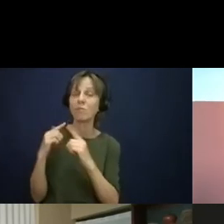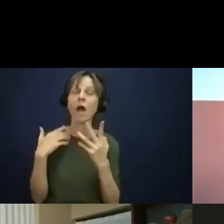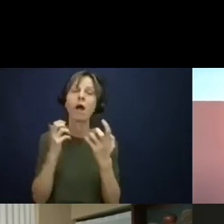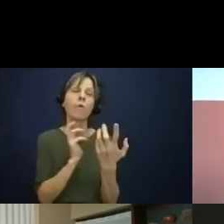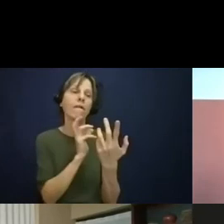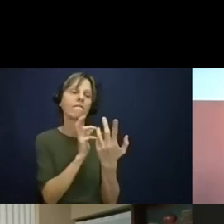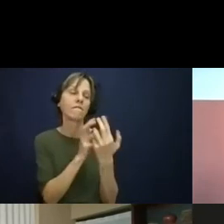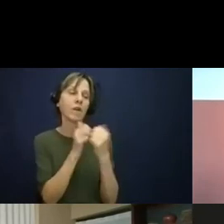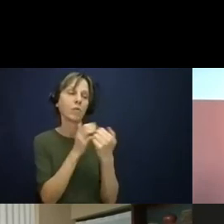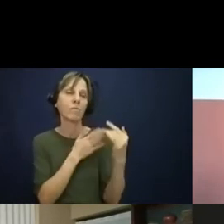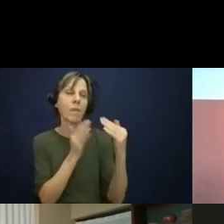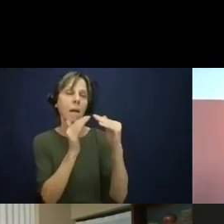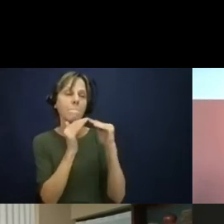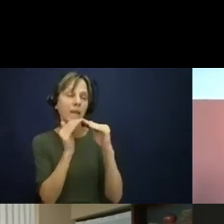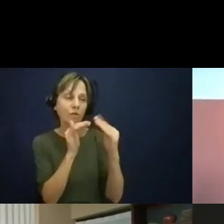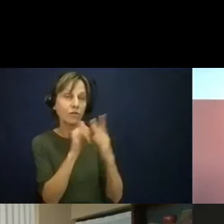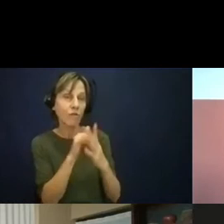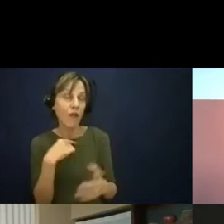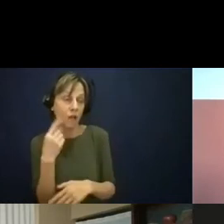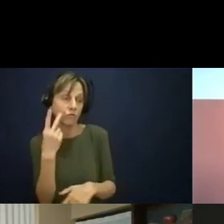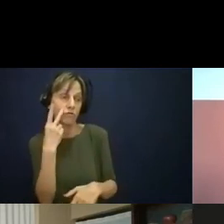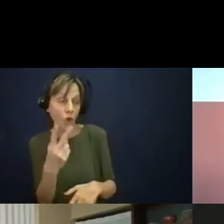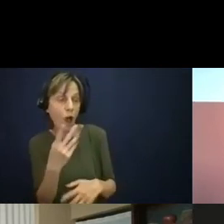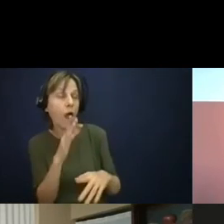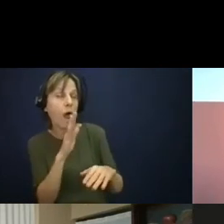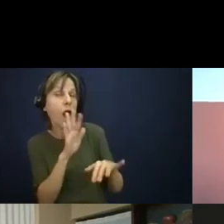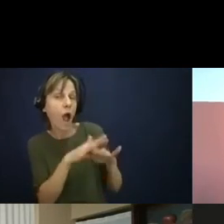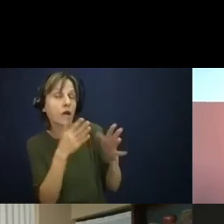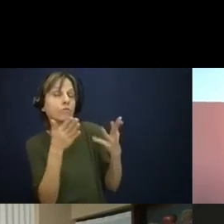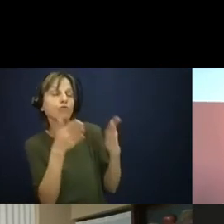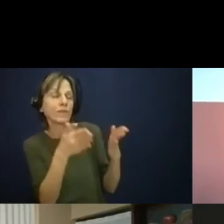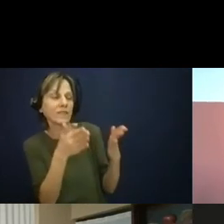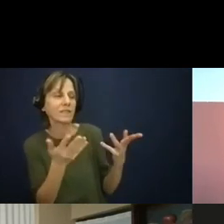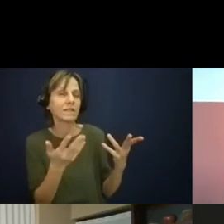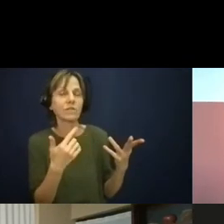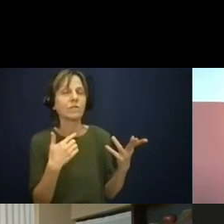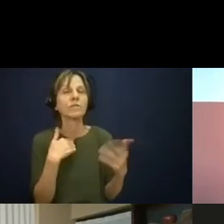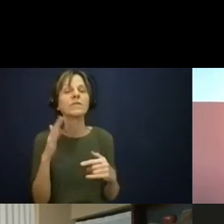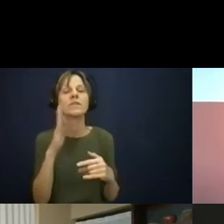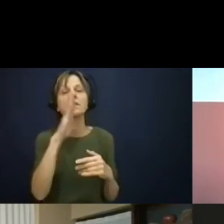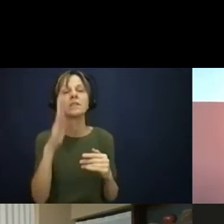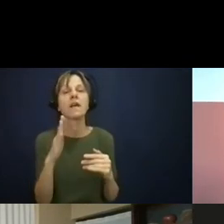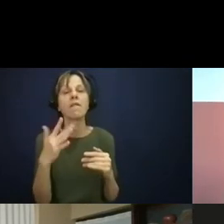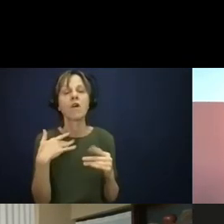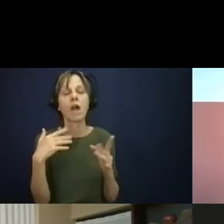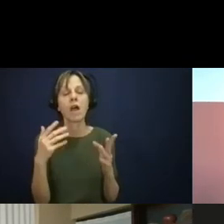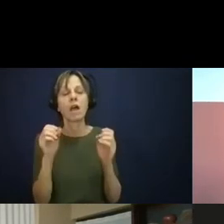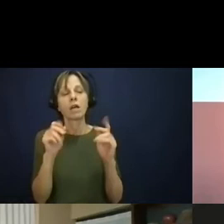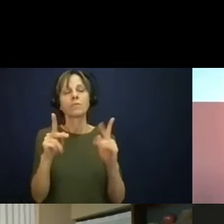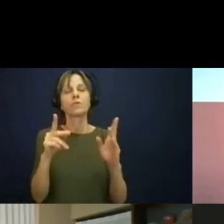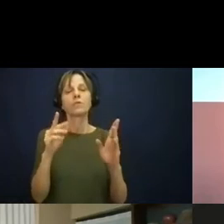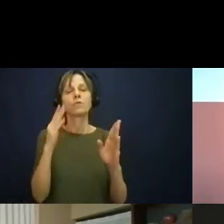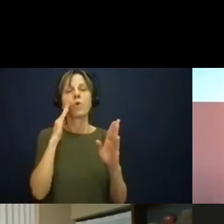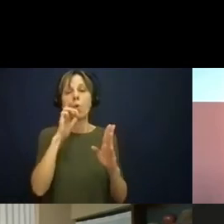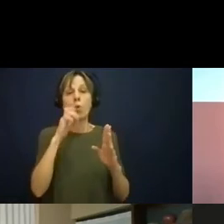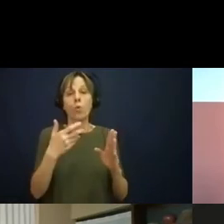seen on the streets. So I never got a chance to know who I really was. So now